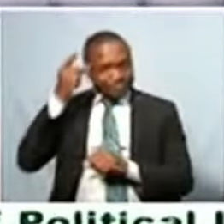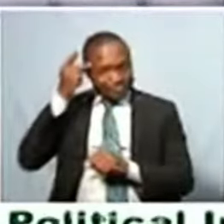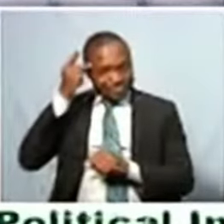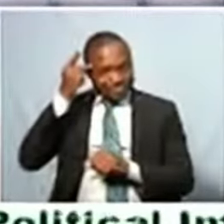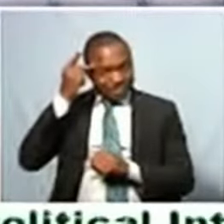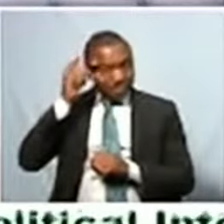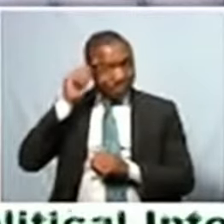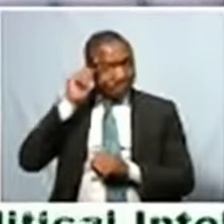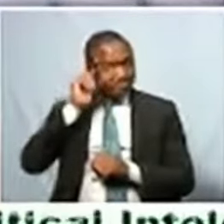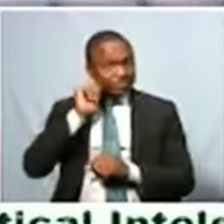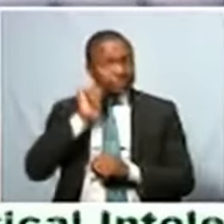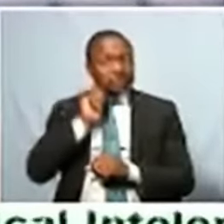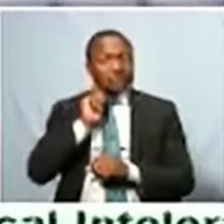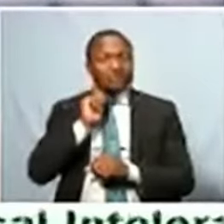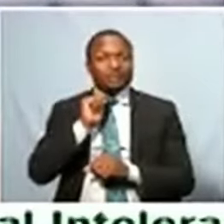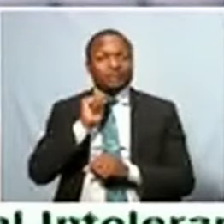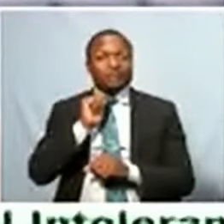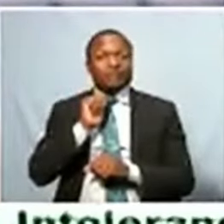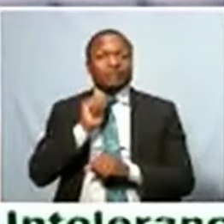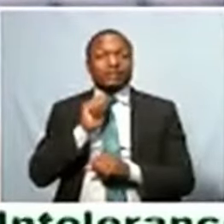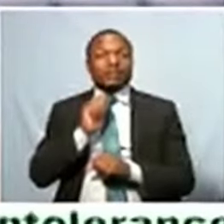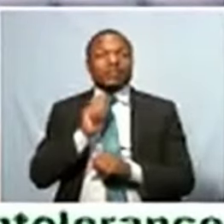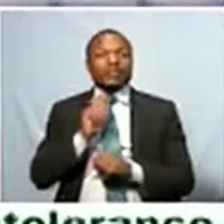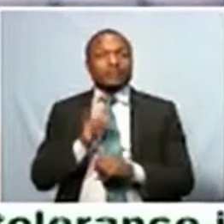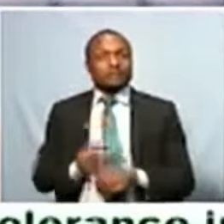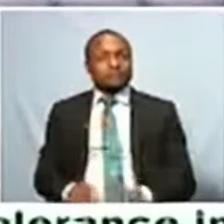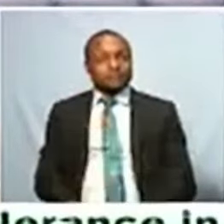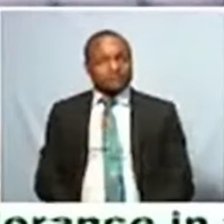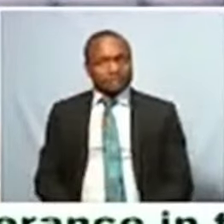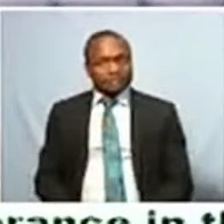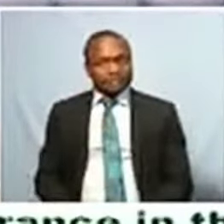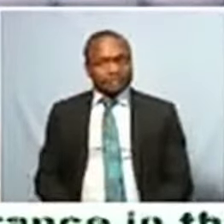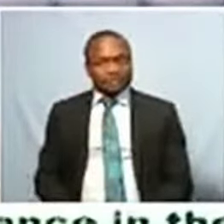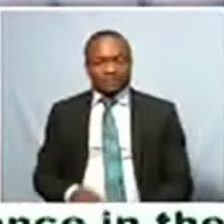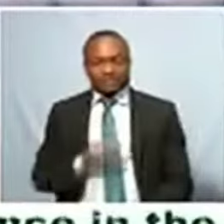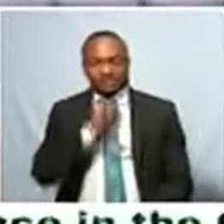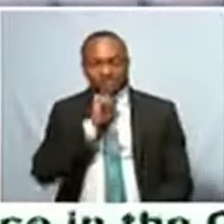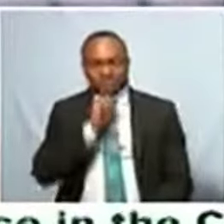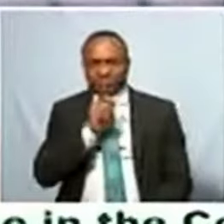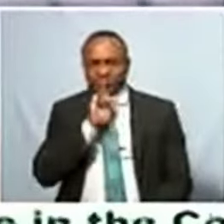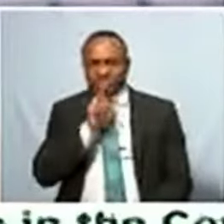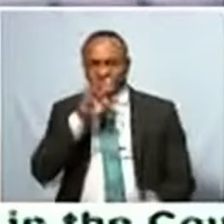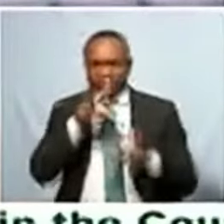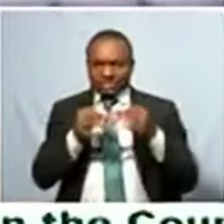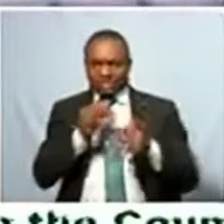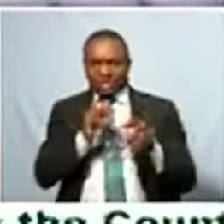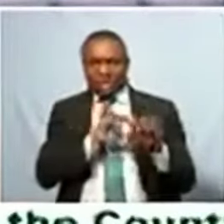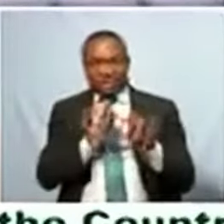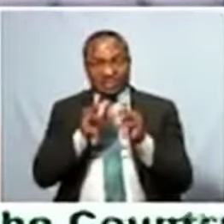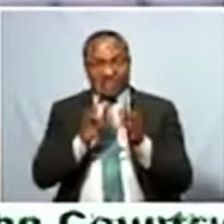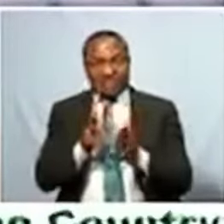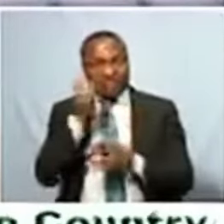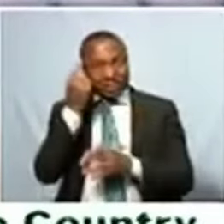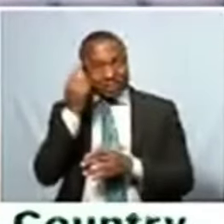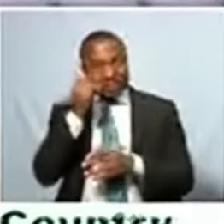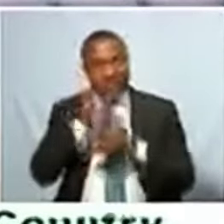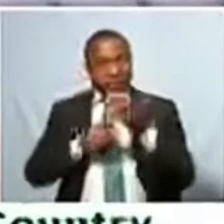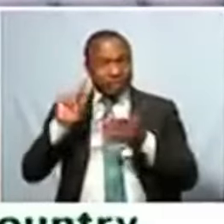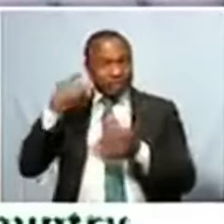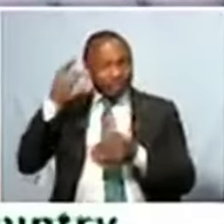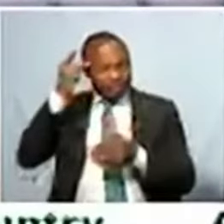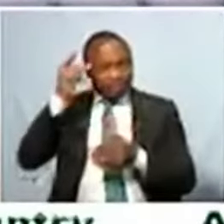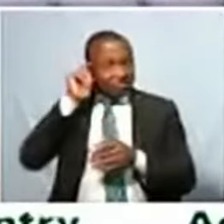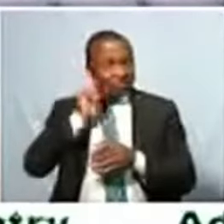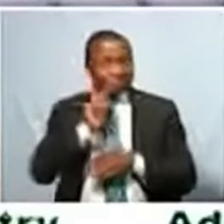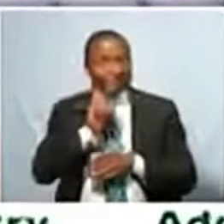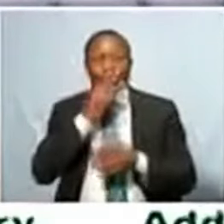this country. I'm not too sure whether the mover of the motion understood what political intolerance is. I